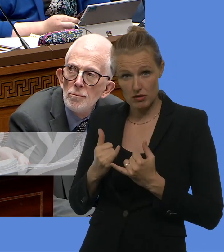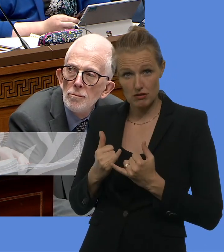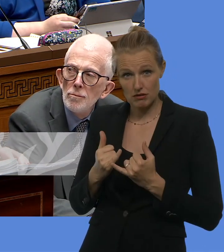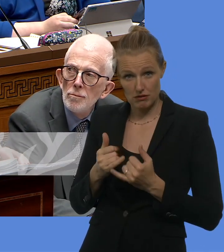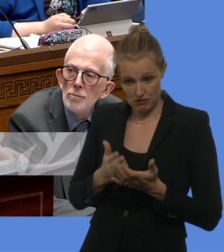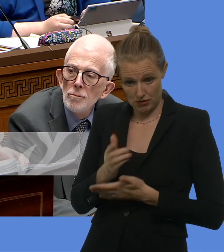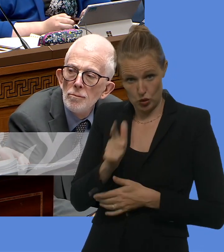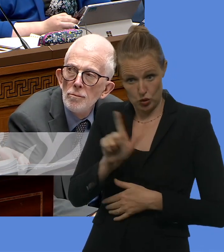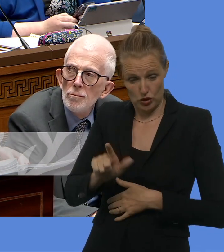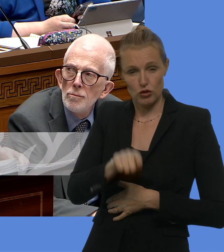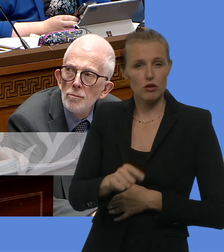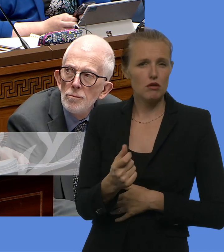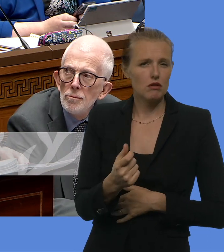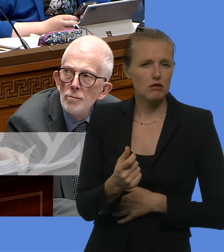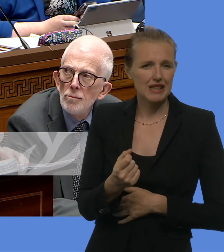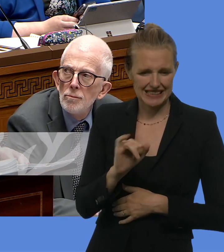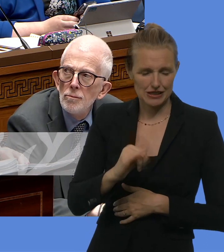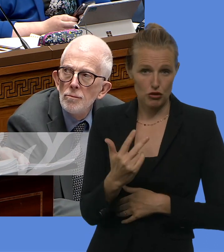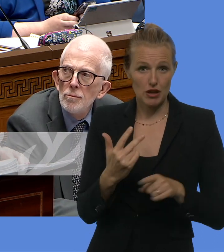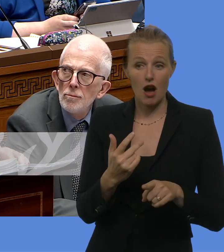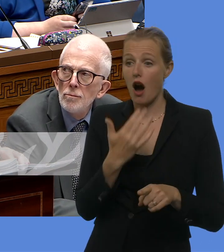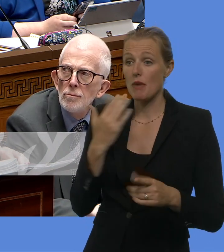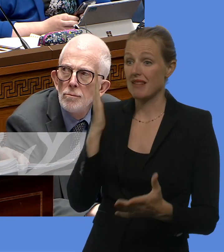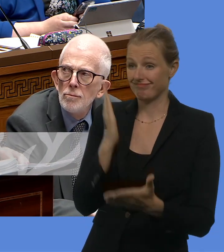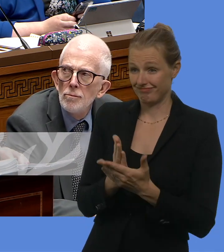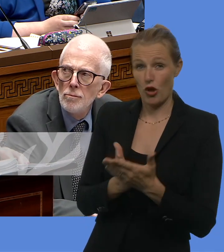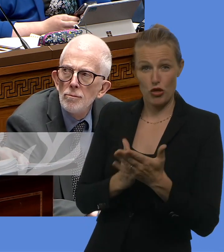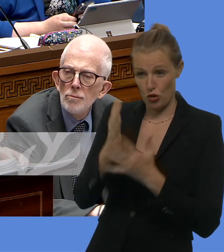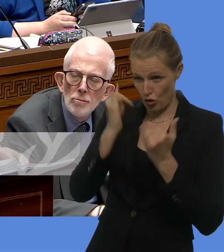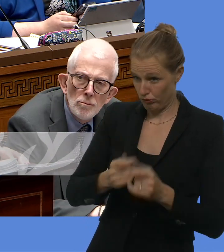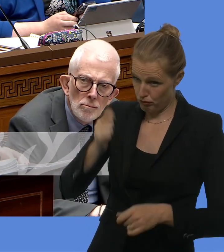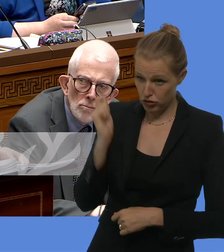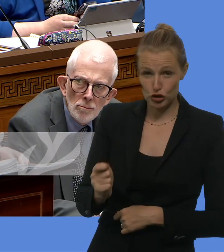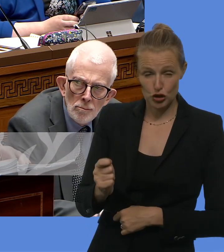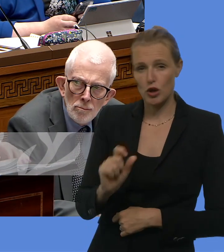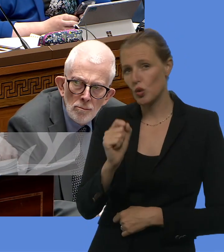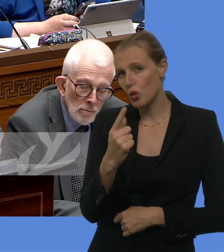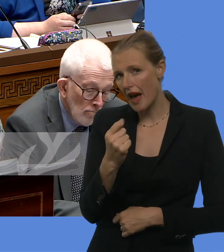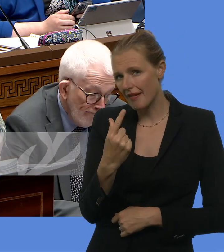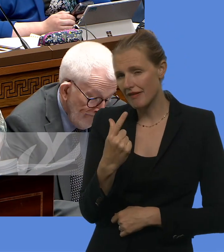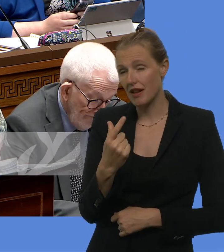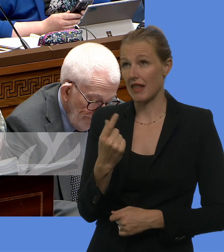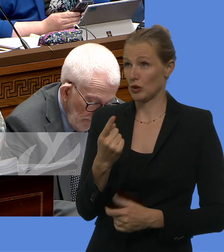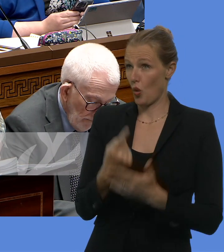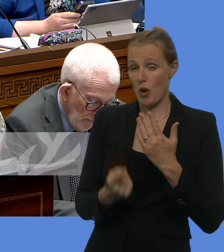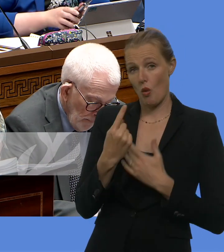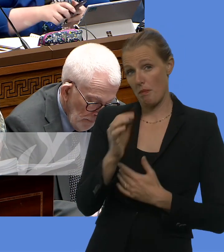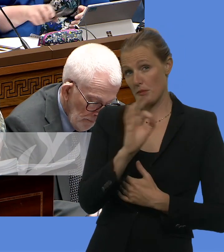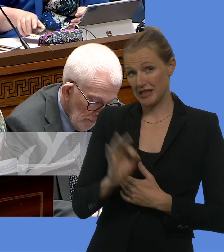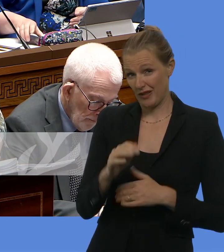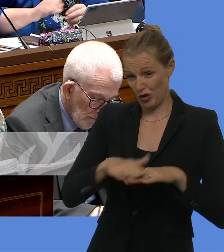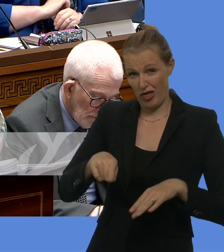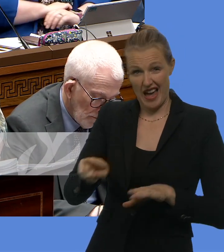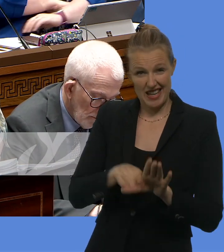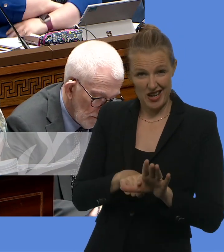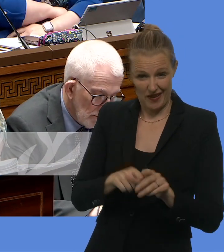measures. Only 12 of these were prosecuted at court, which was less than 1% of the total number of children dealt with in that year.